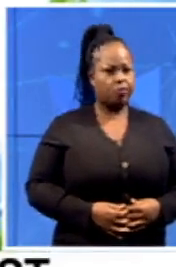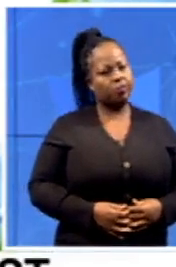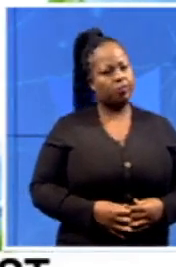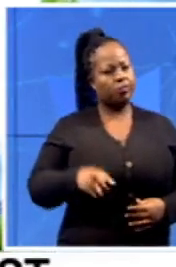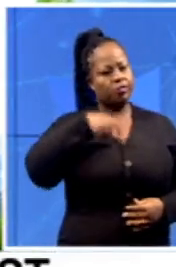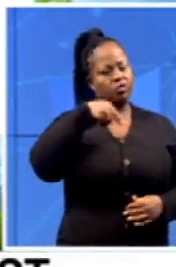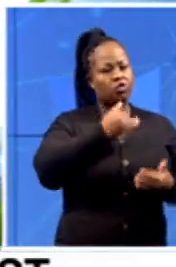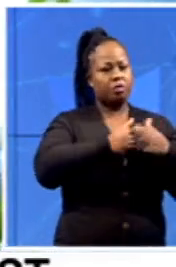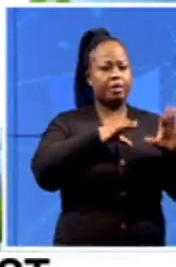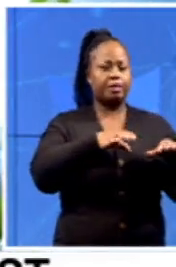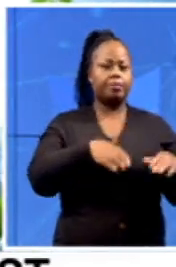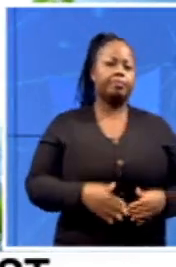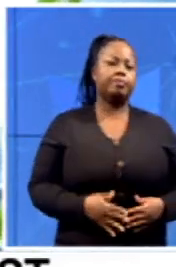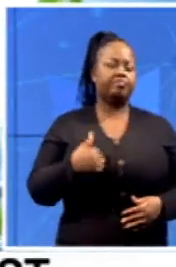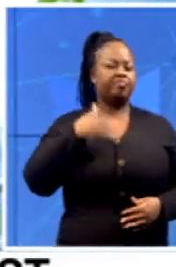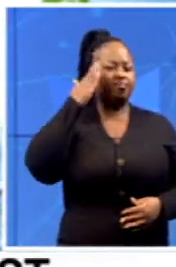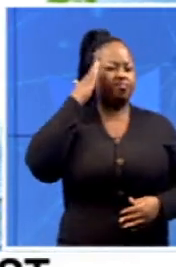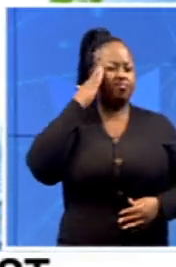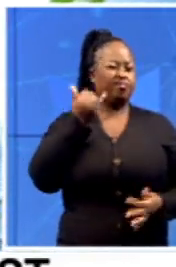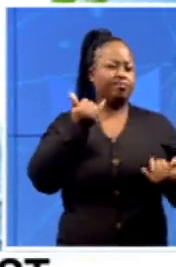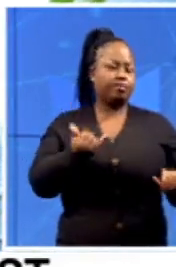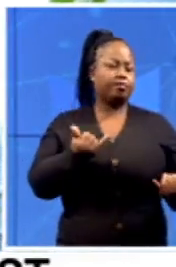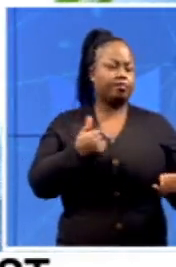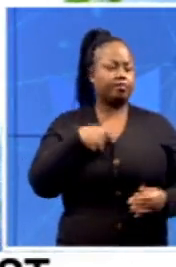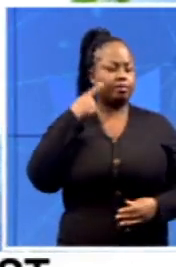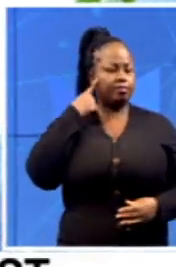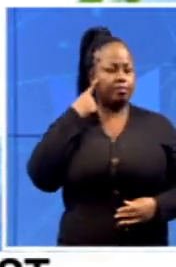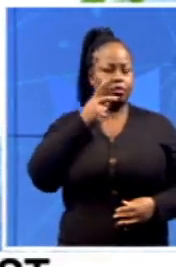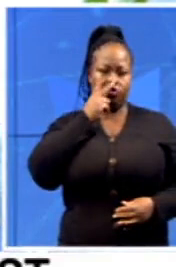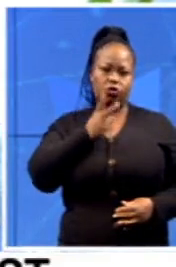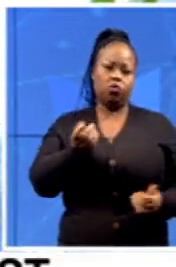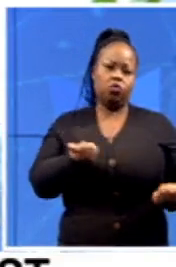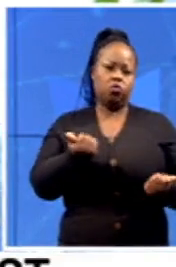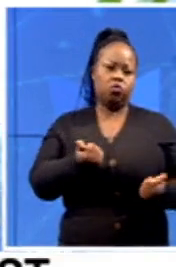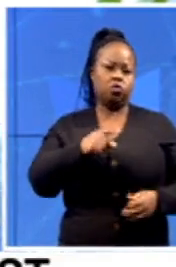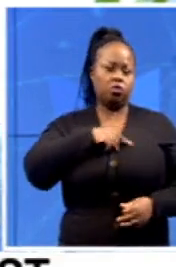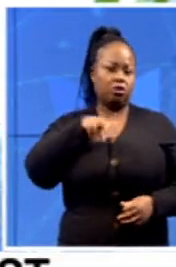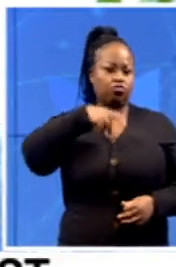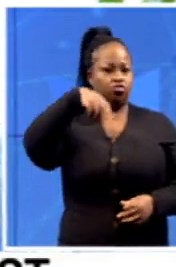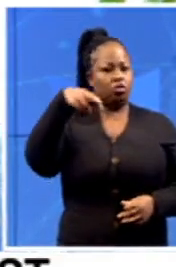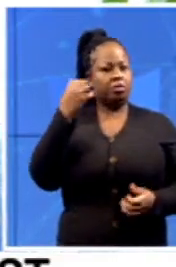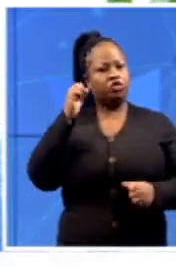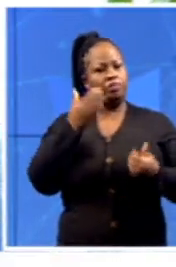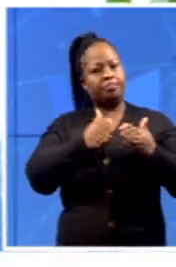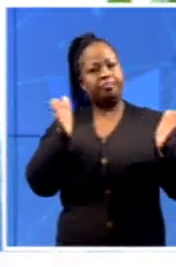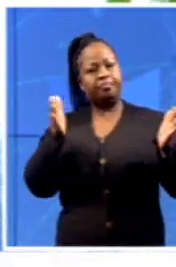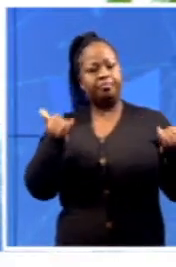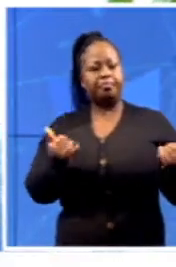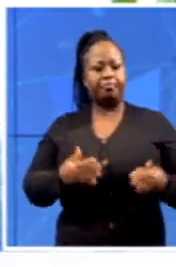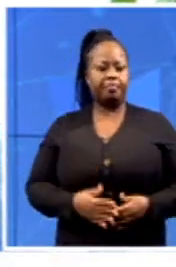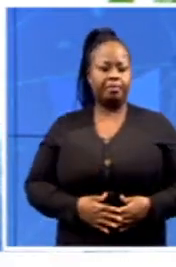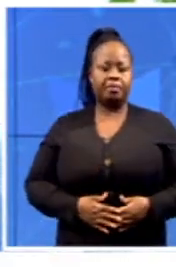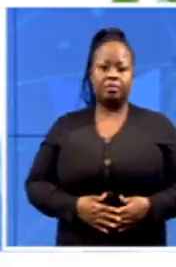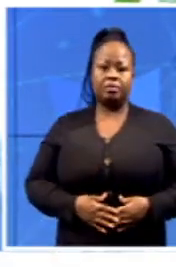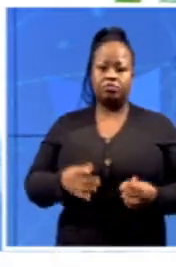In the tourism sector, no, of course. I think today stands witness to a fact that the tourism industry is opening up. We